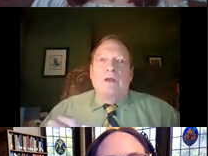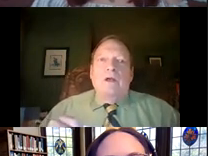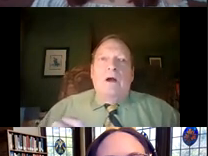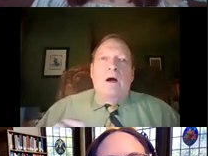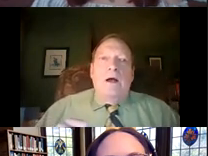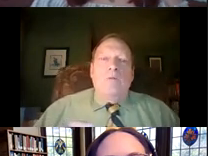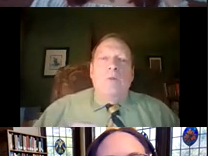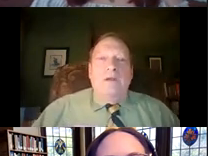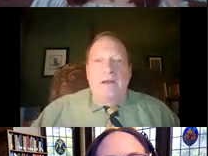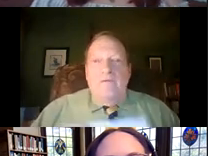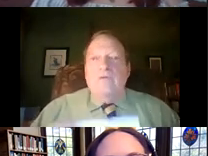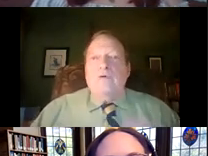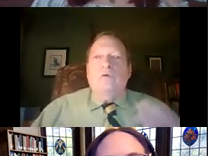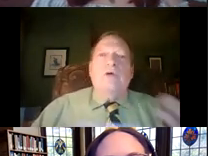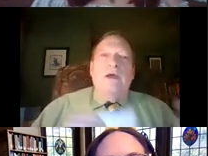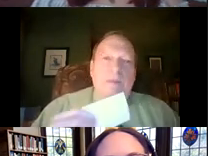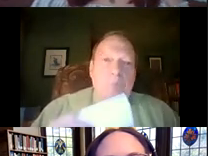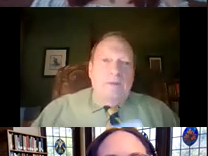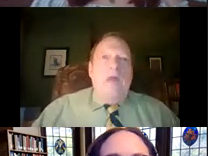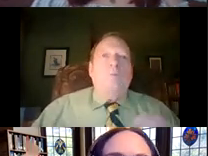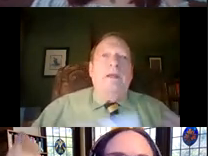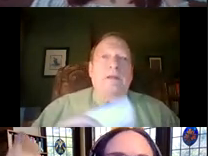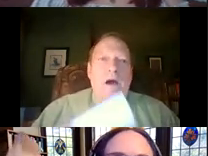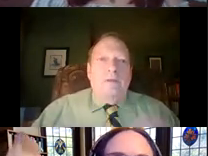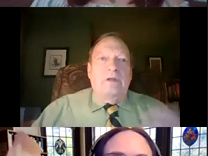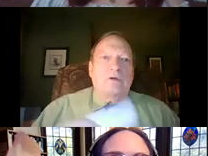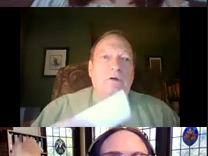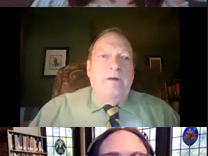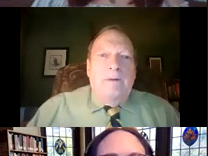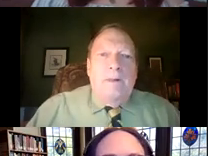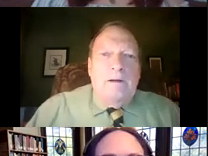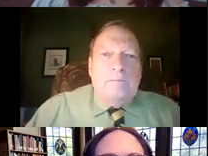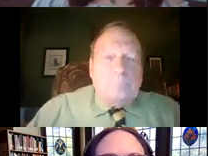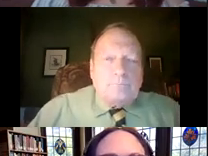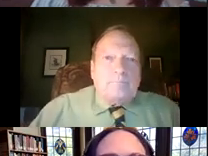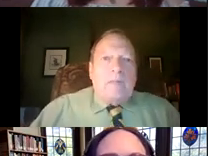competition. And when they did have other schools, they downplayed the competition.